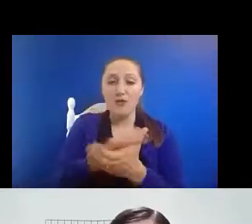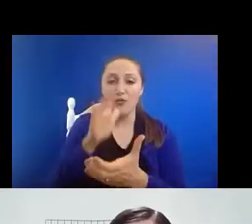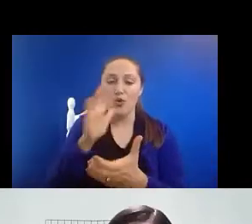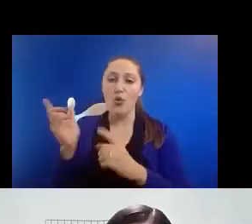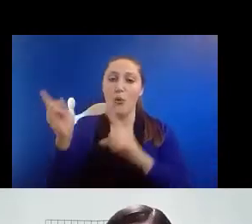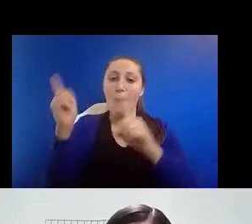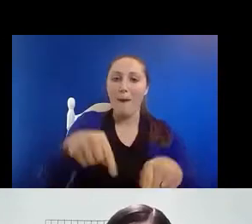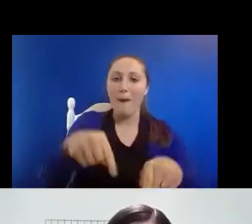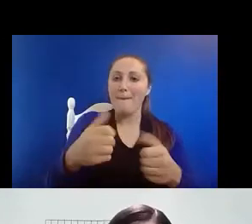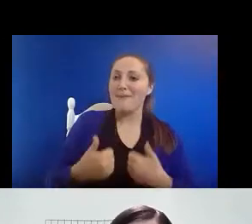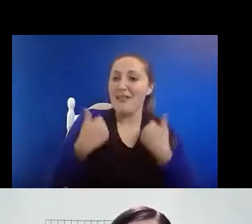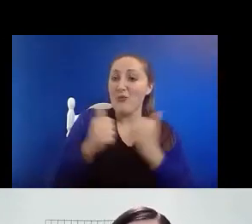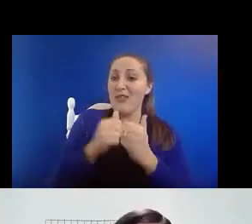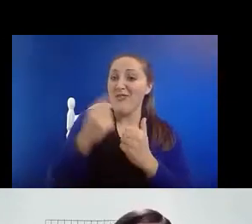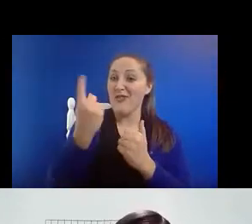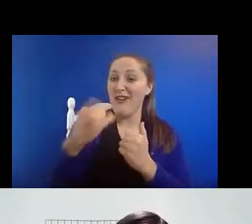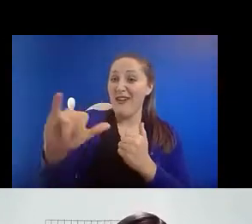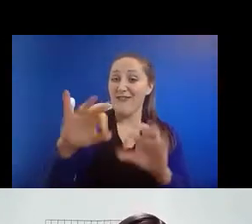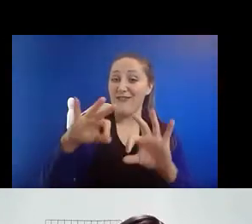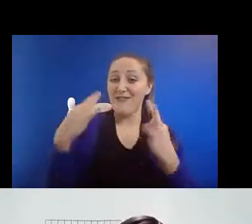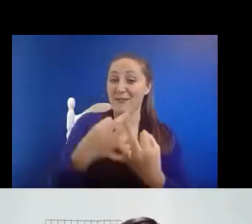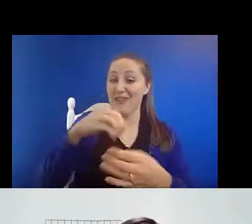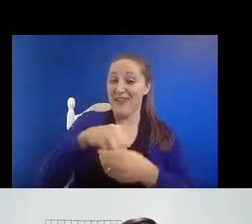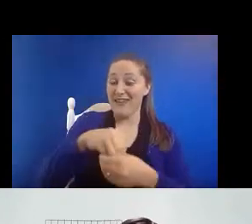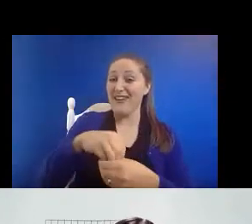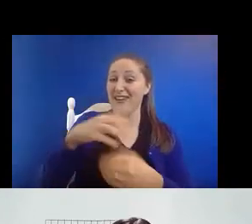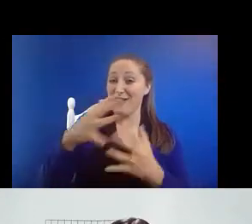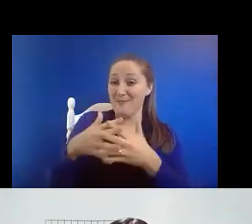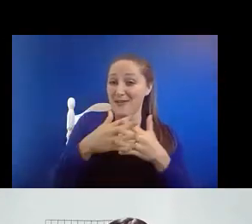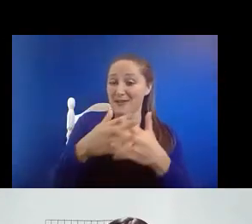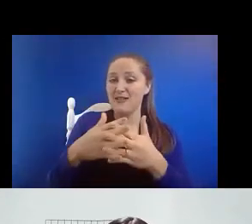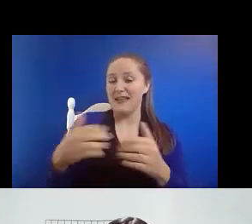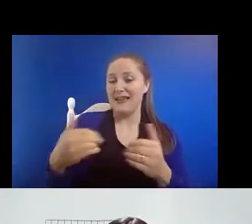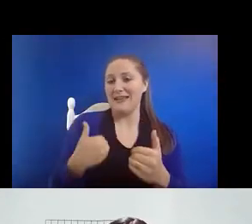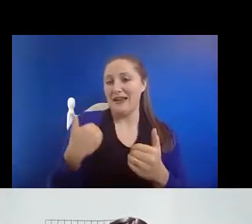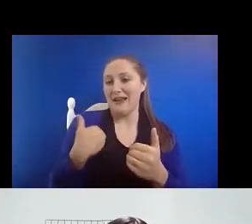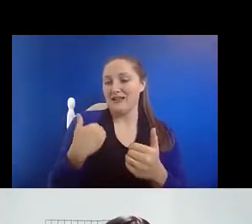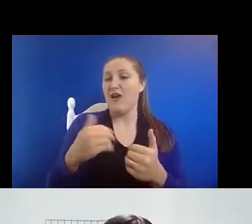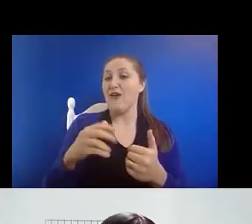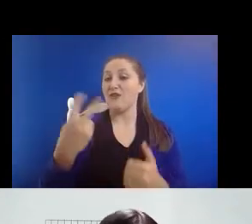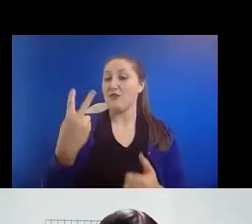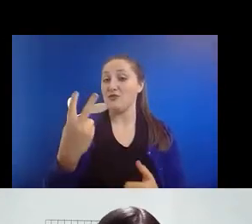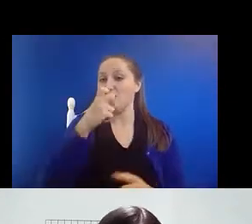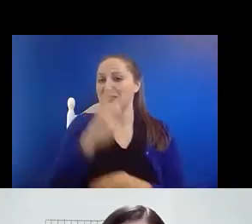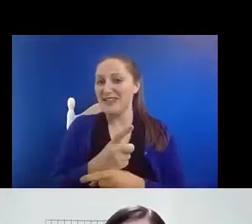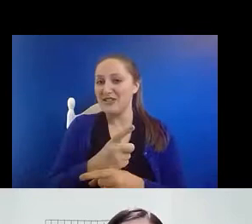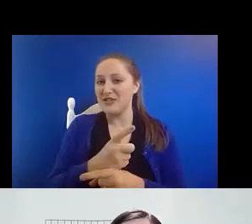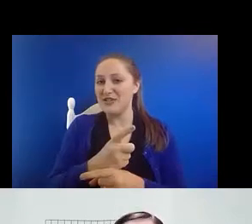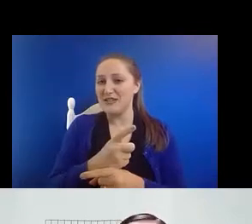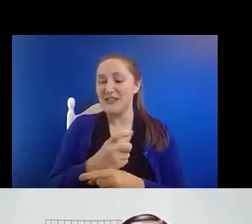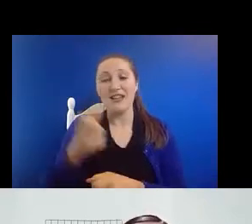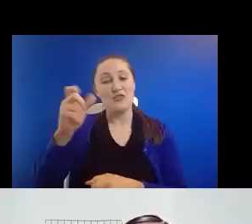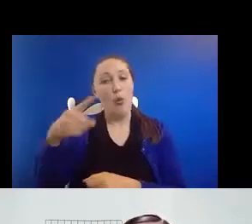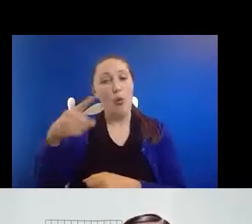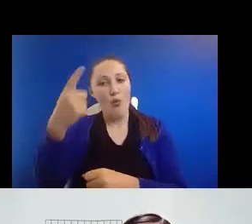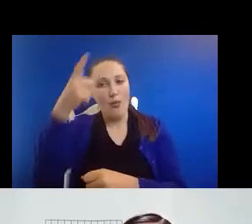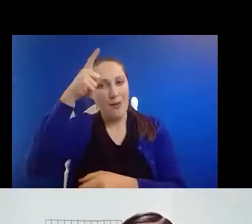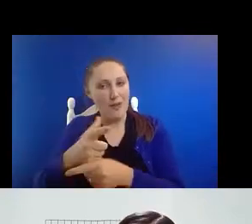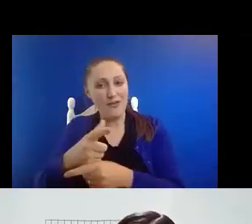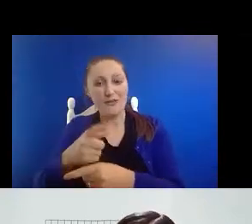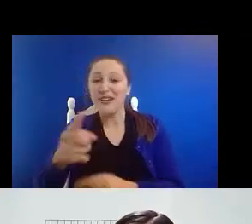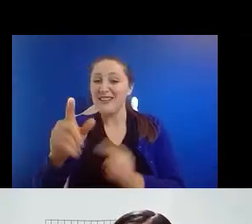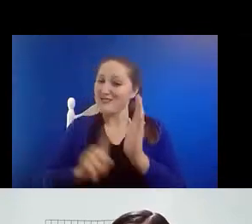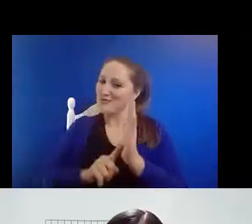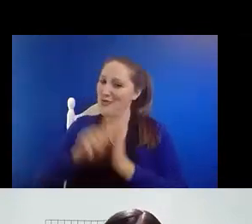family in America. He is the youngest of 2 sisters and a brother in his family, but he is the tallest. He enjoys spending